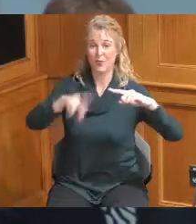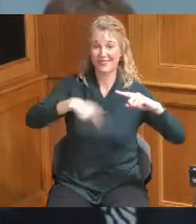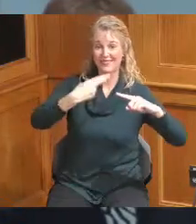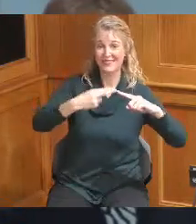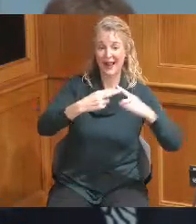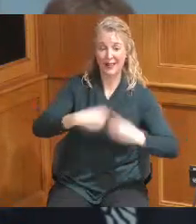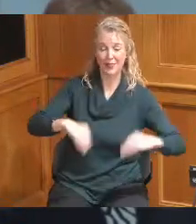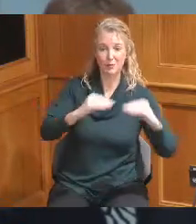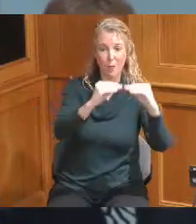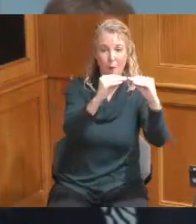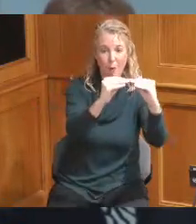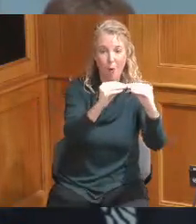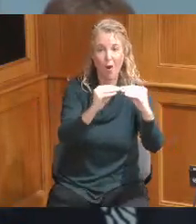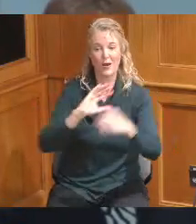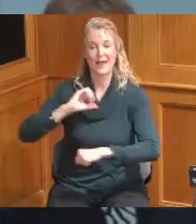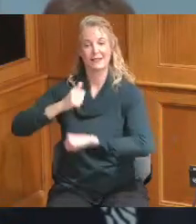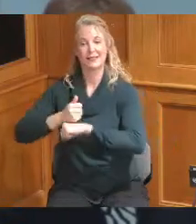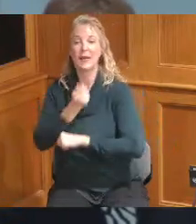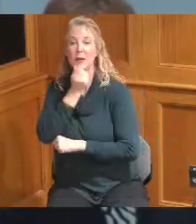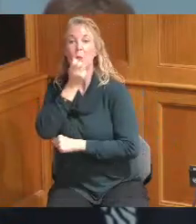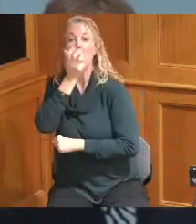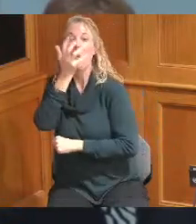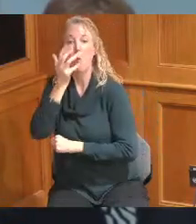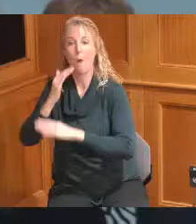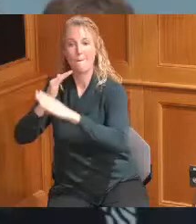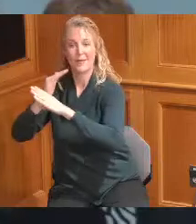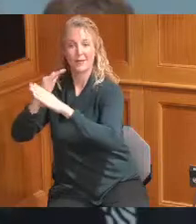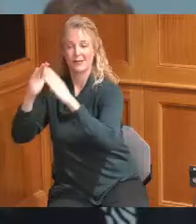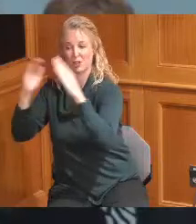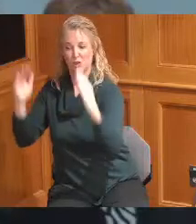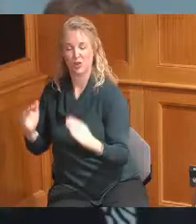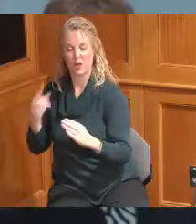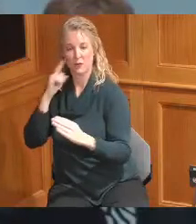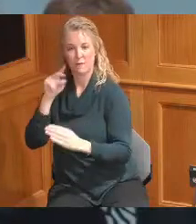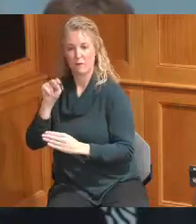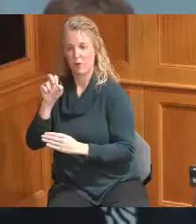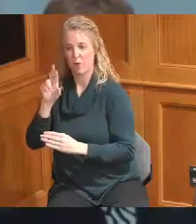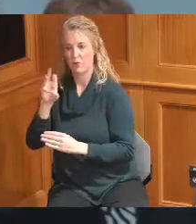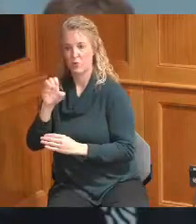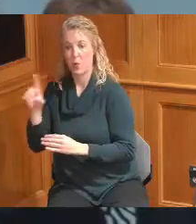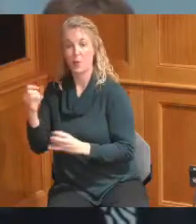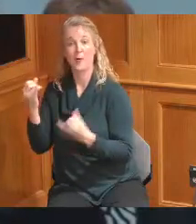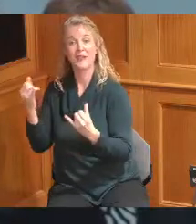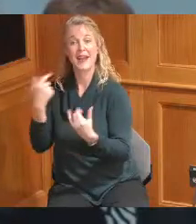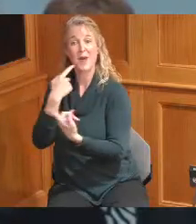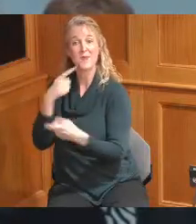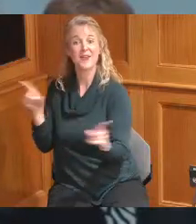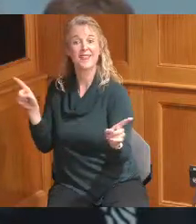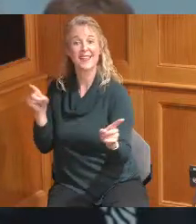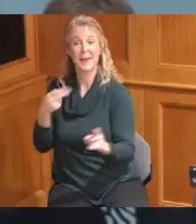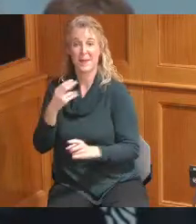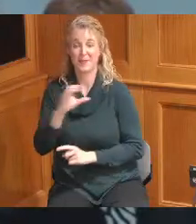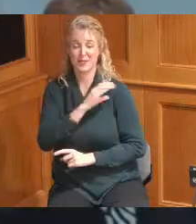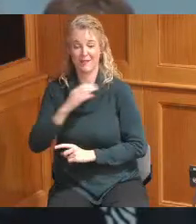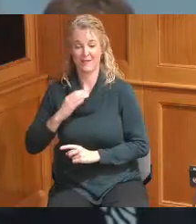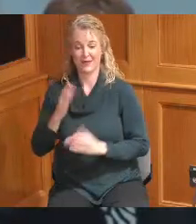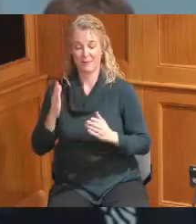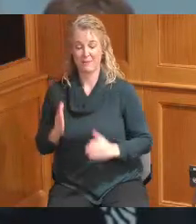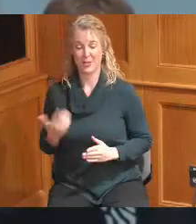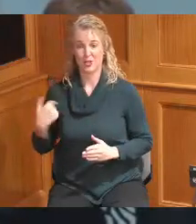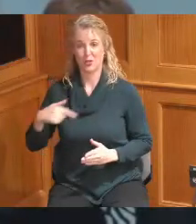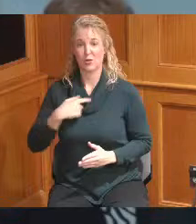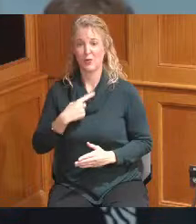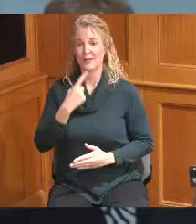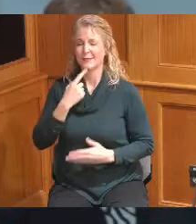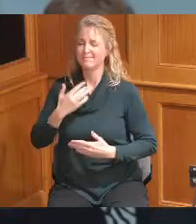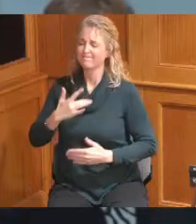and establishing a warming shelter in Norwood. Now be it proclaimed that the Hamilton County Commissioners extend their